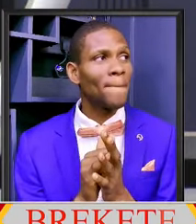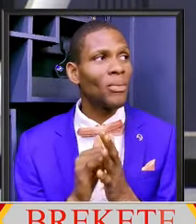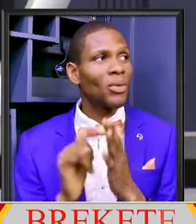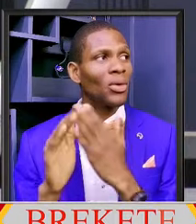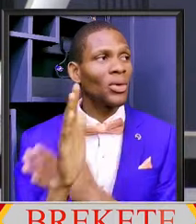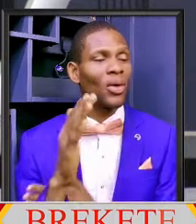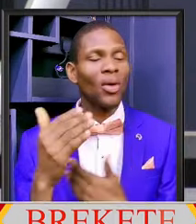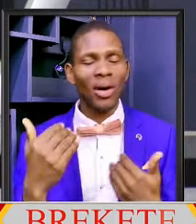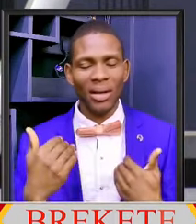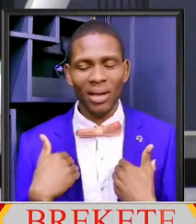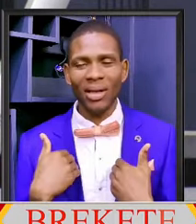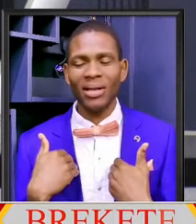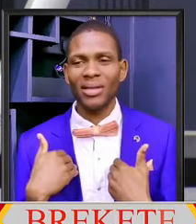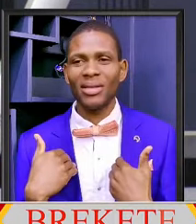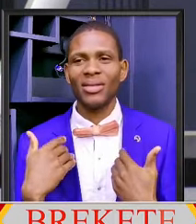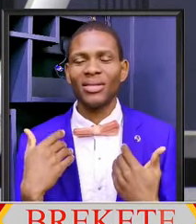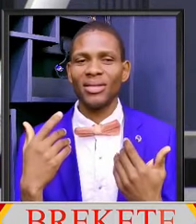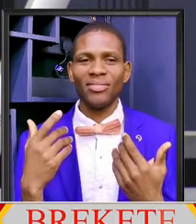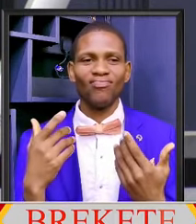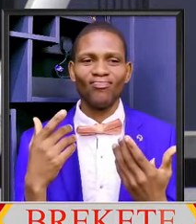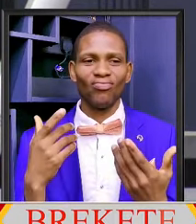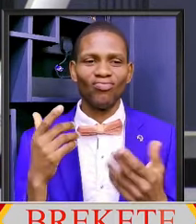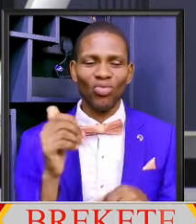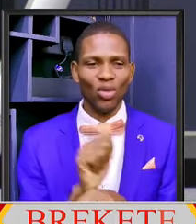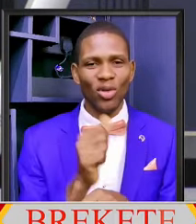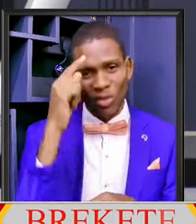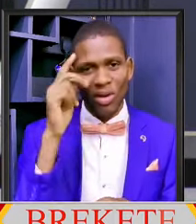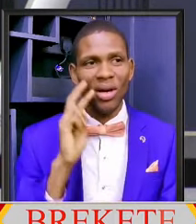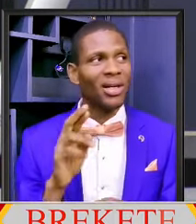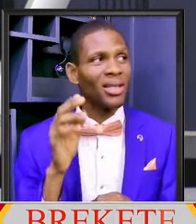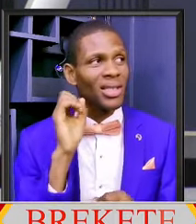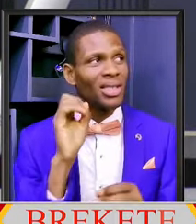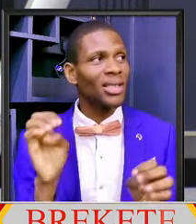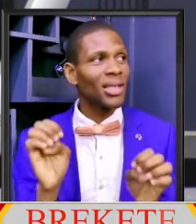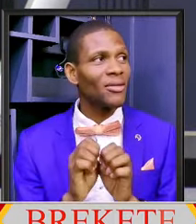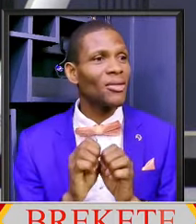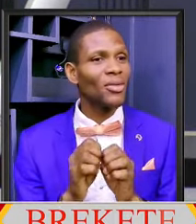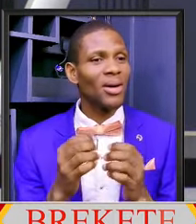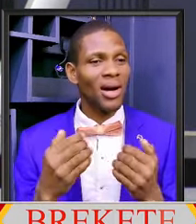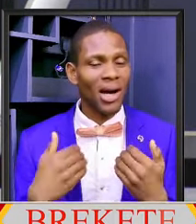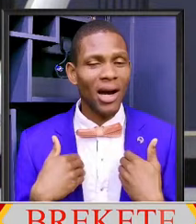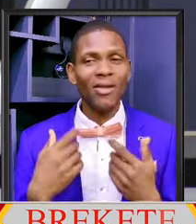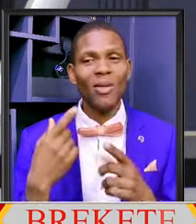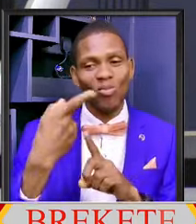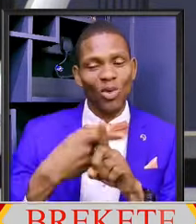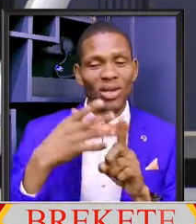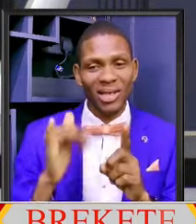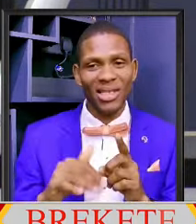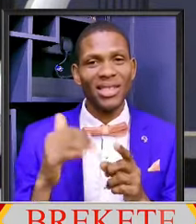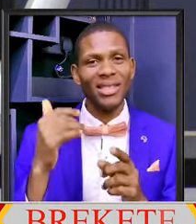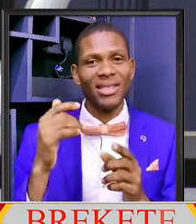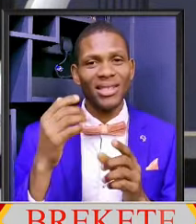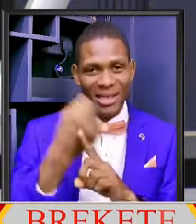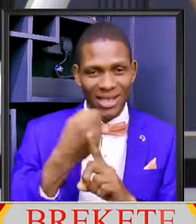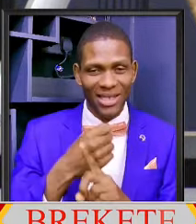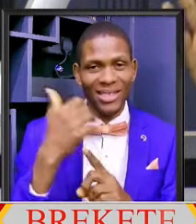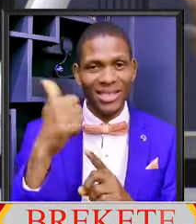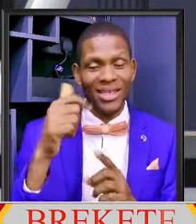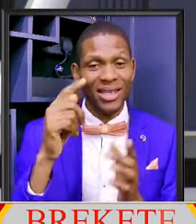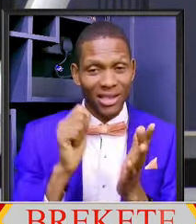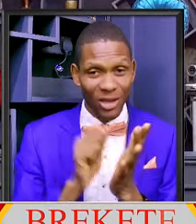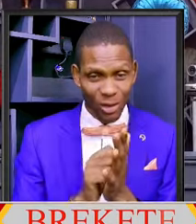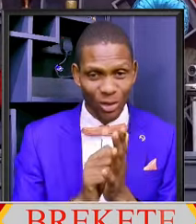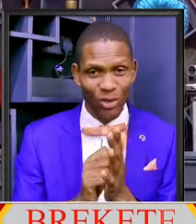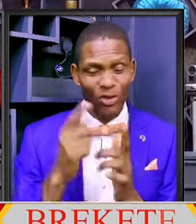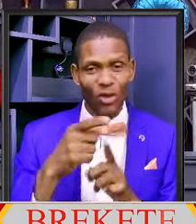God don't intervene for her matter, she even get monthly salary now, 10,000 naira from